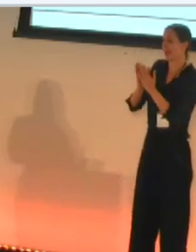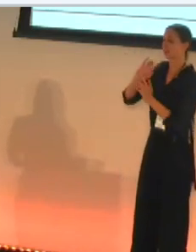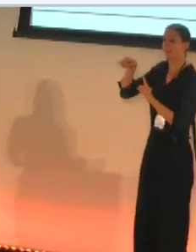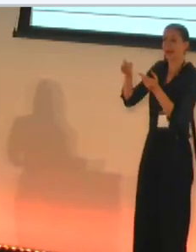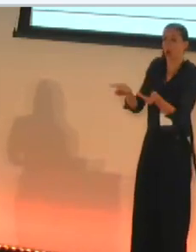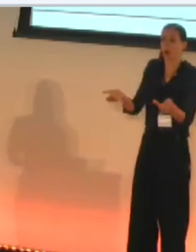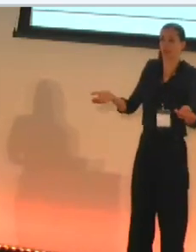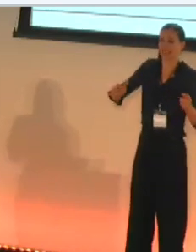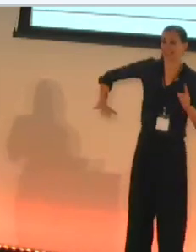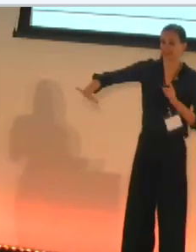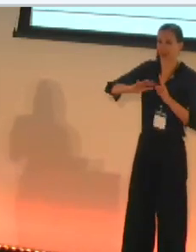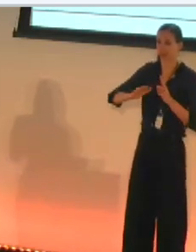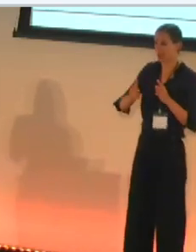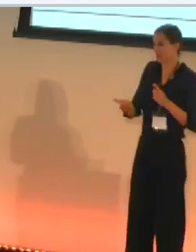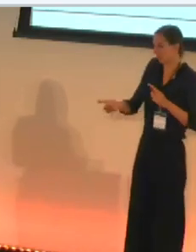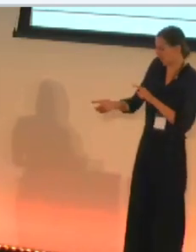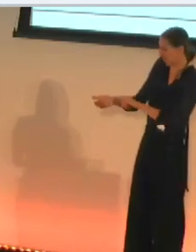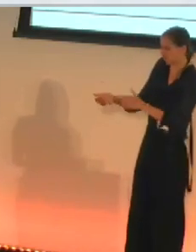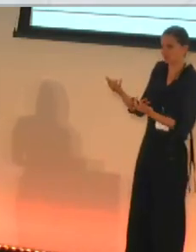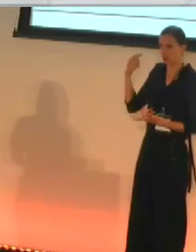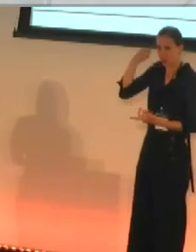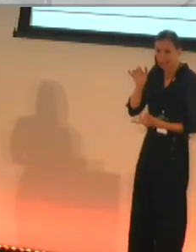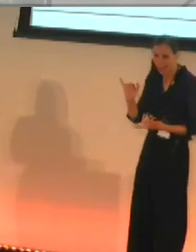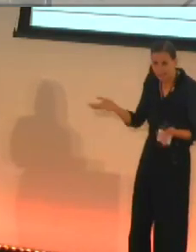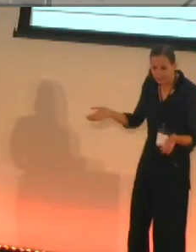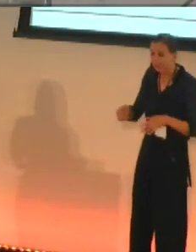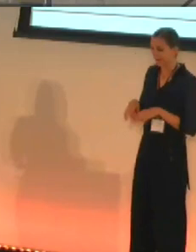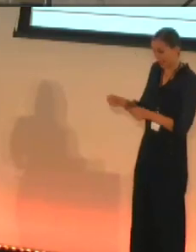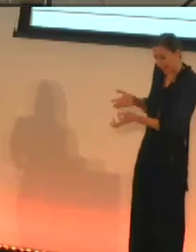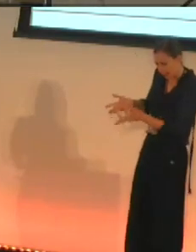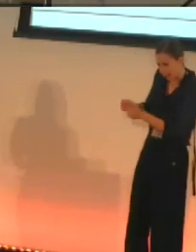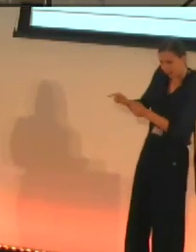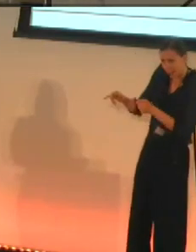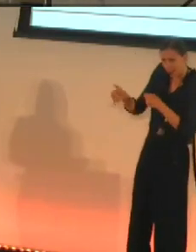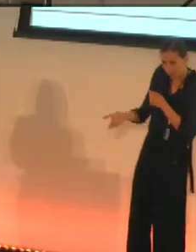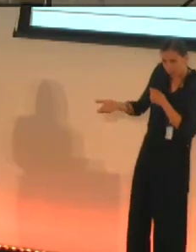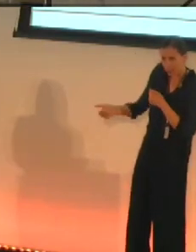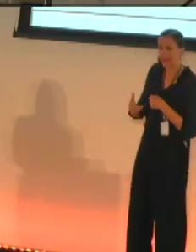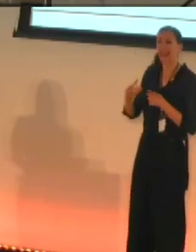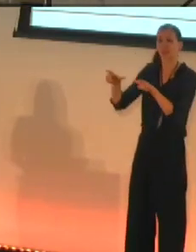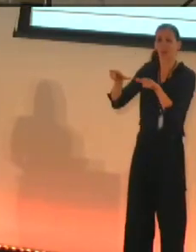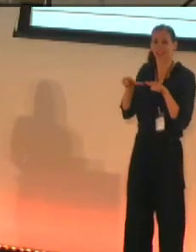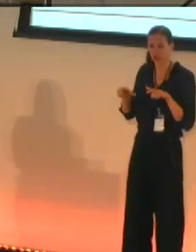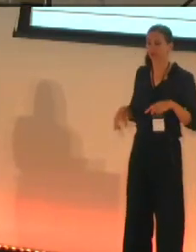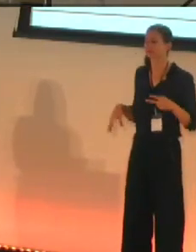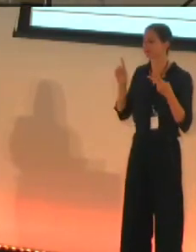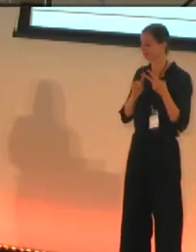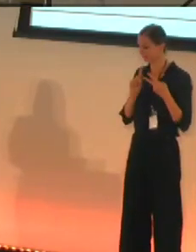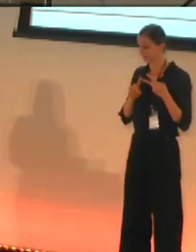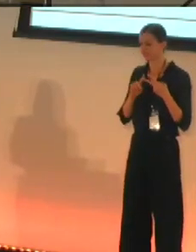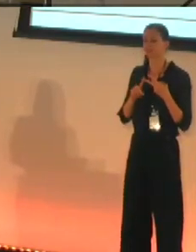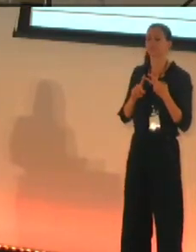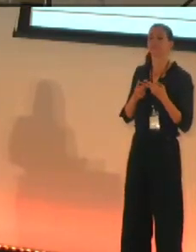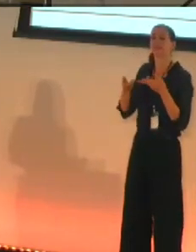object looked like, if they could interact with an object, and the location of objects. Next, participants asked about the virtual environment itself,